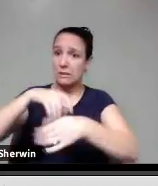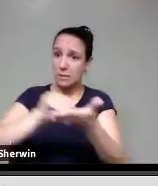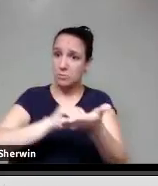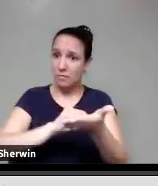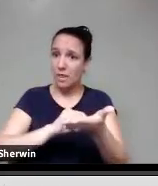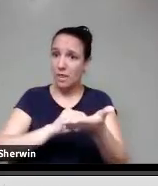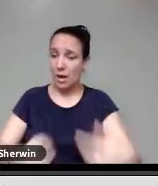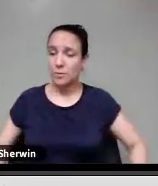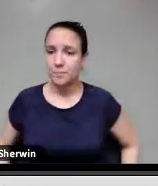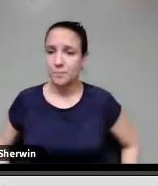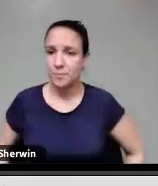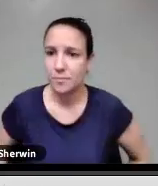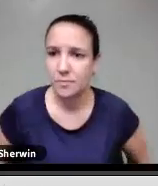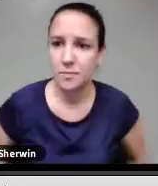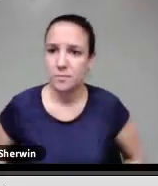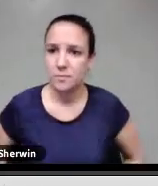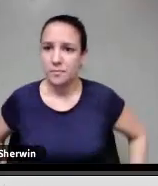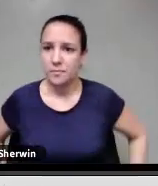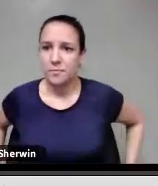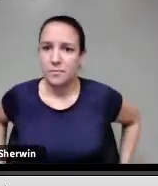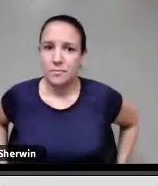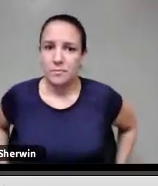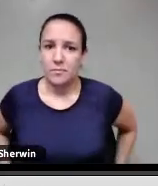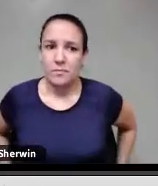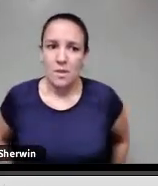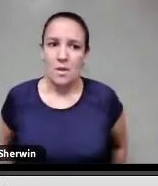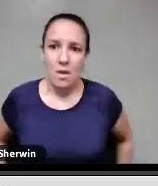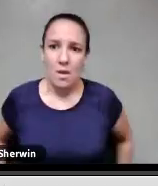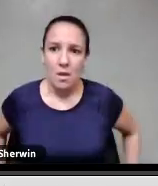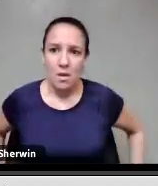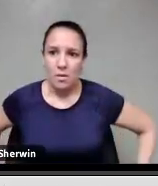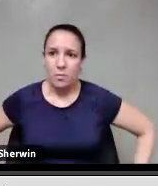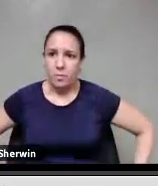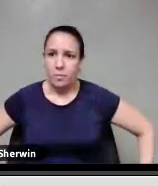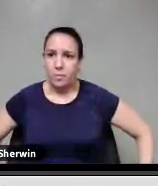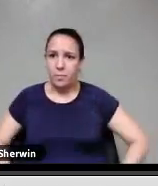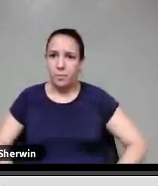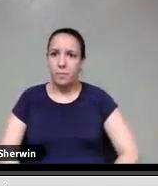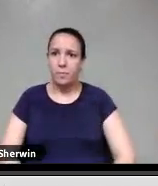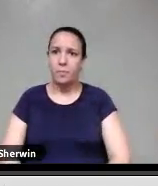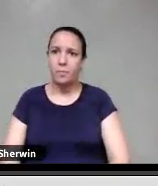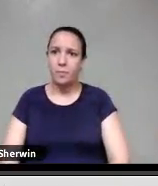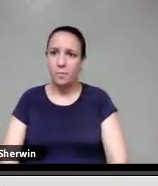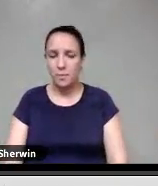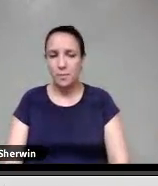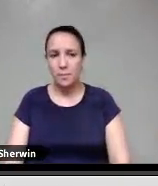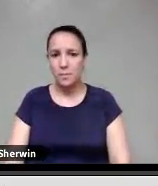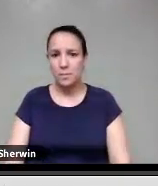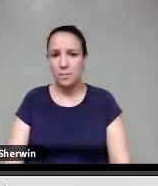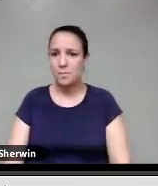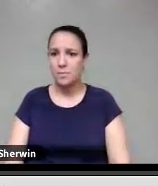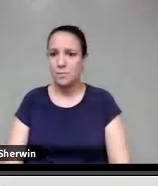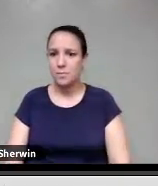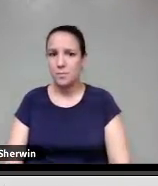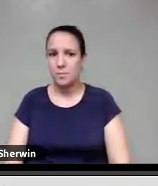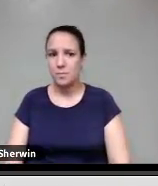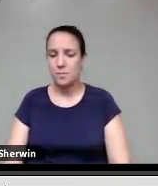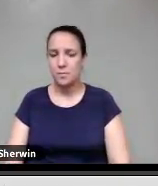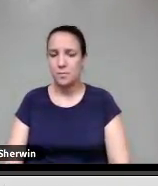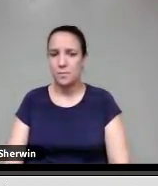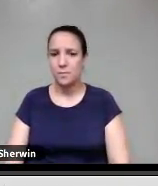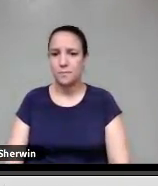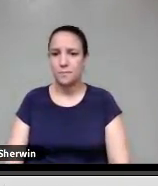your patrons to feel put upon as you're trying to involve them in making these decisions about what's going to happen next. So face-to-face and surveys are excellent